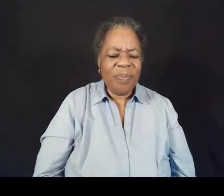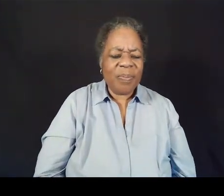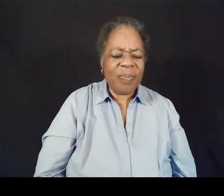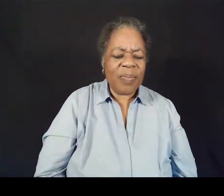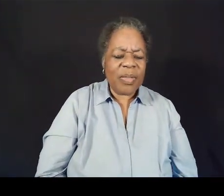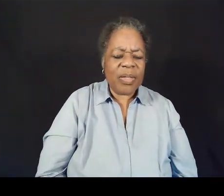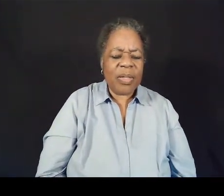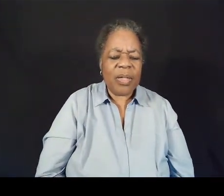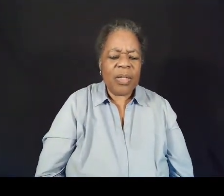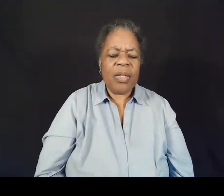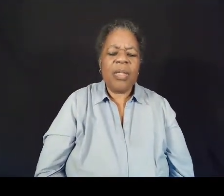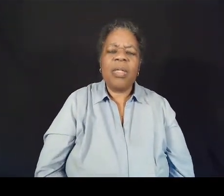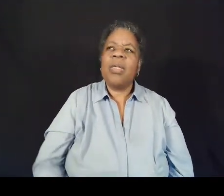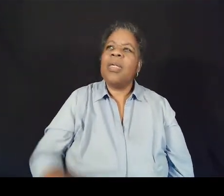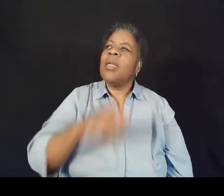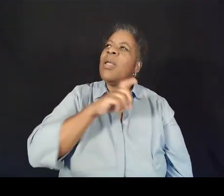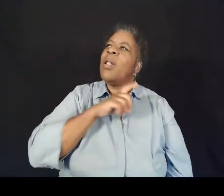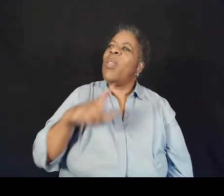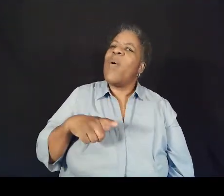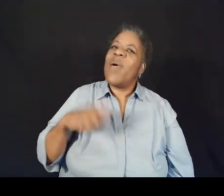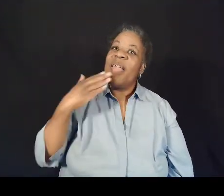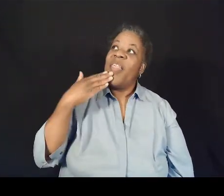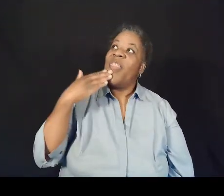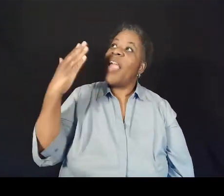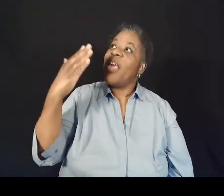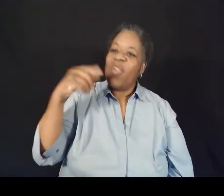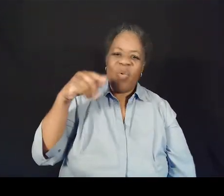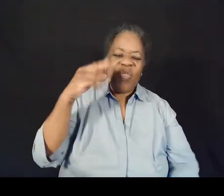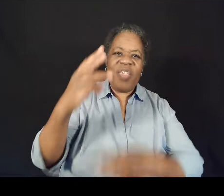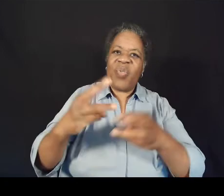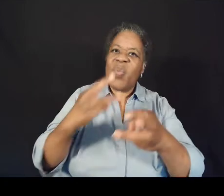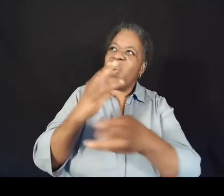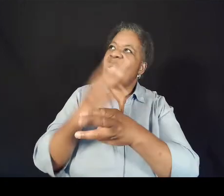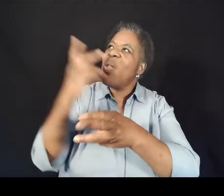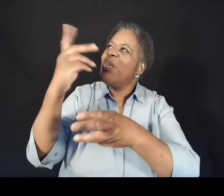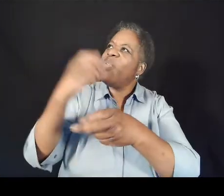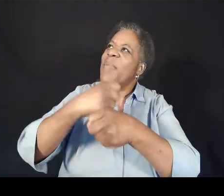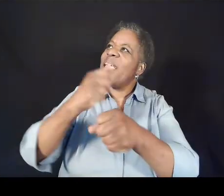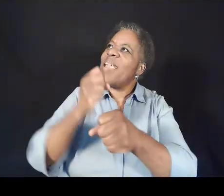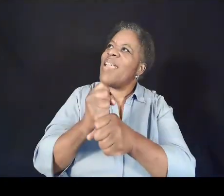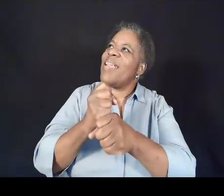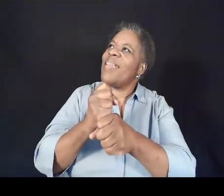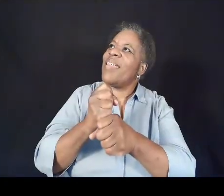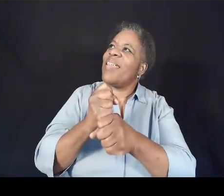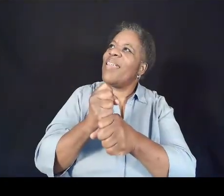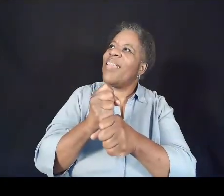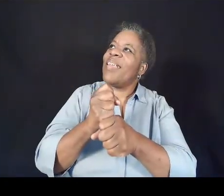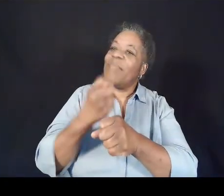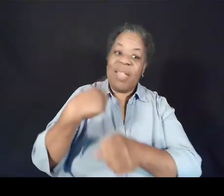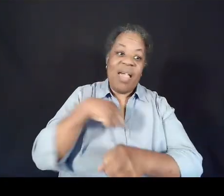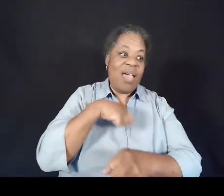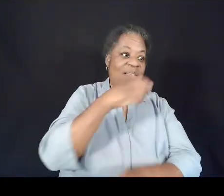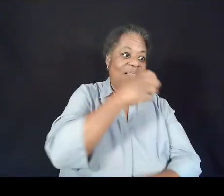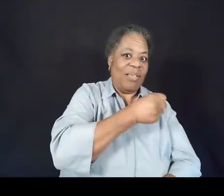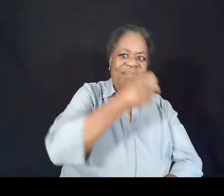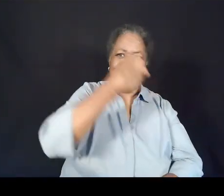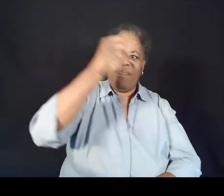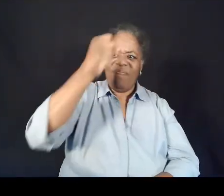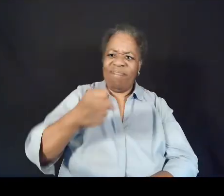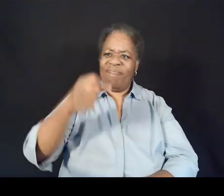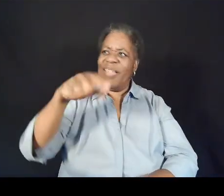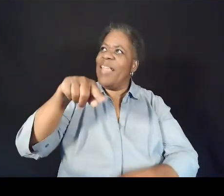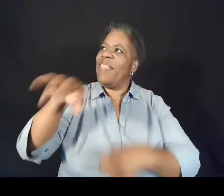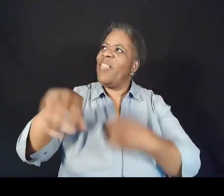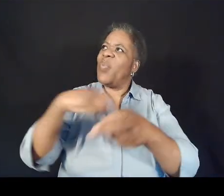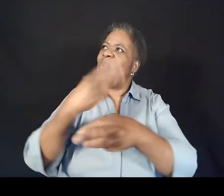Thank you, Lord, for this world you've made and for putting us in it. Thank you for promising to give us wisdom when we